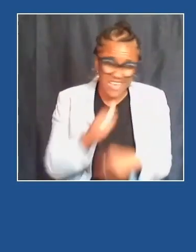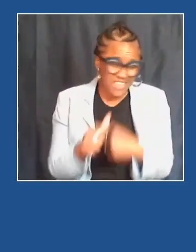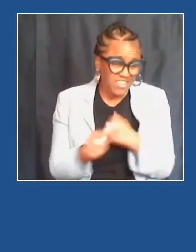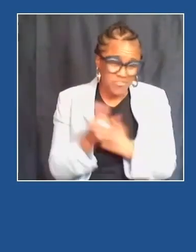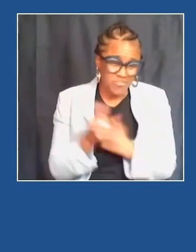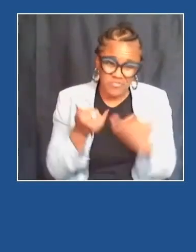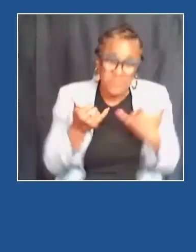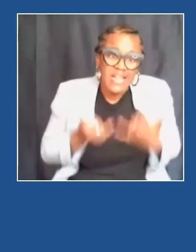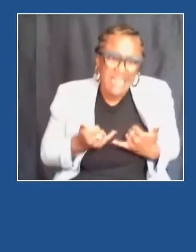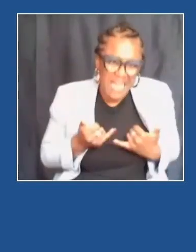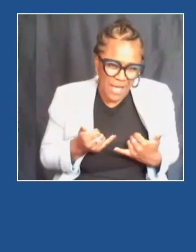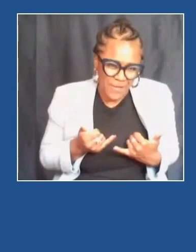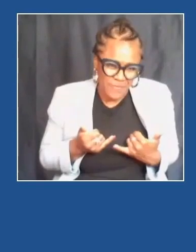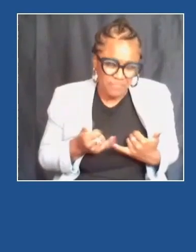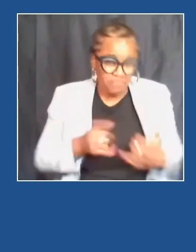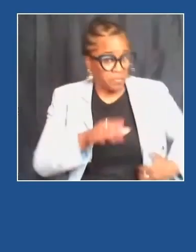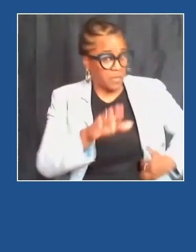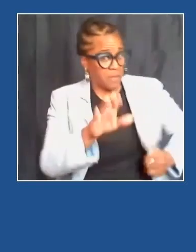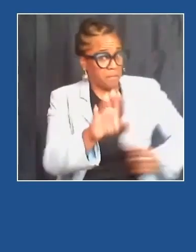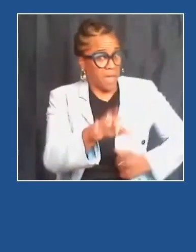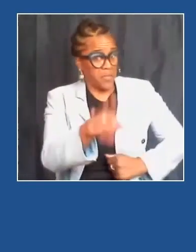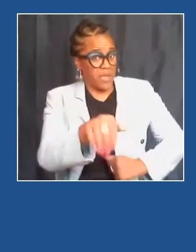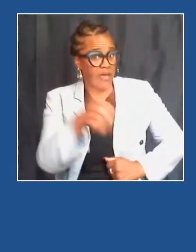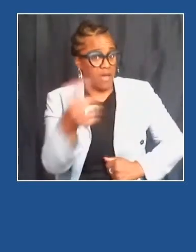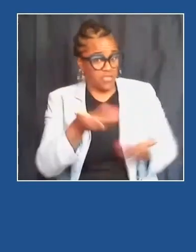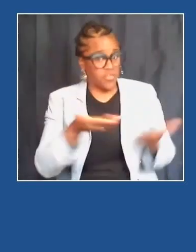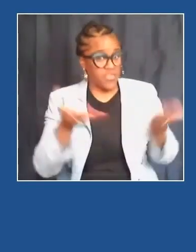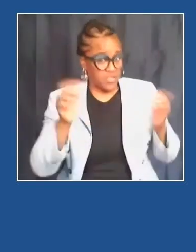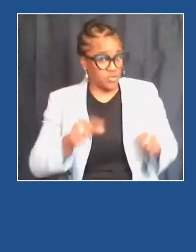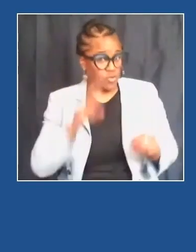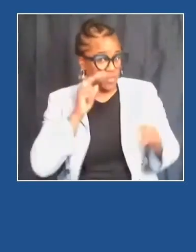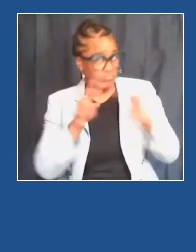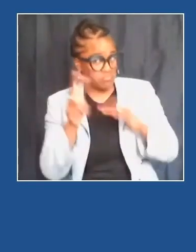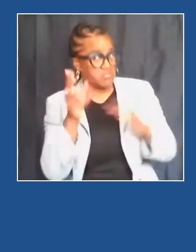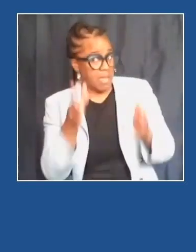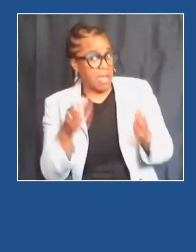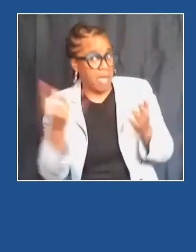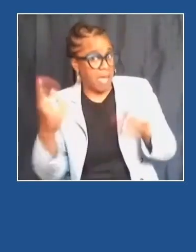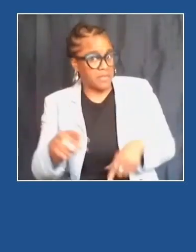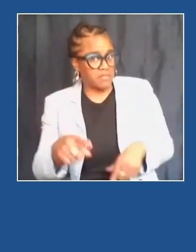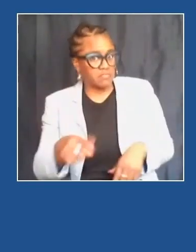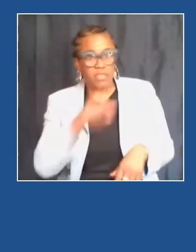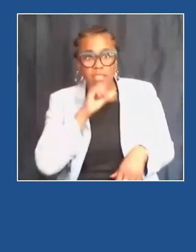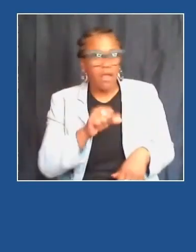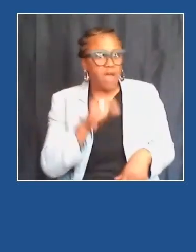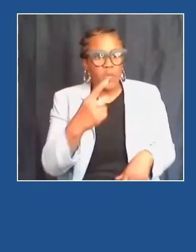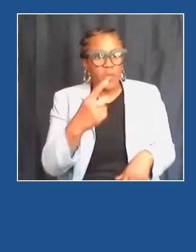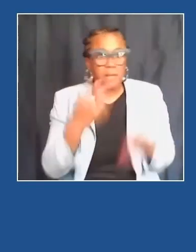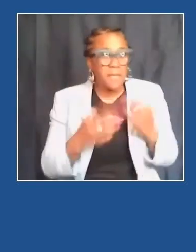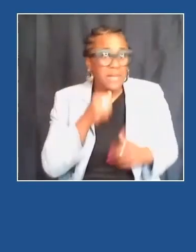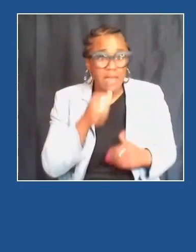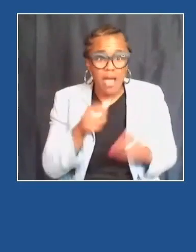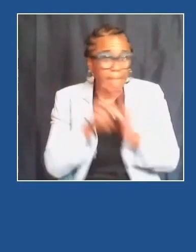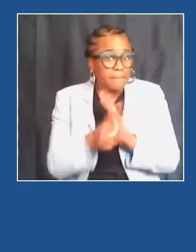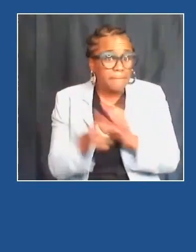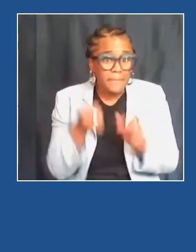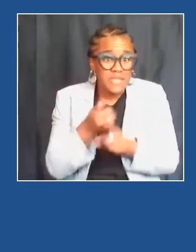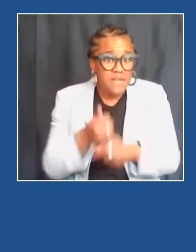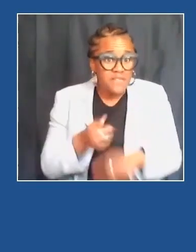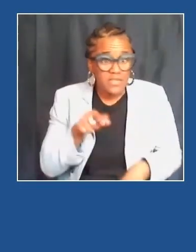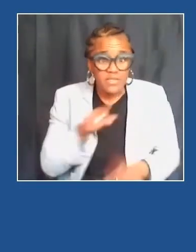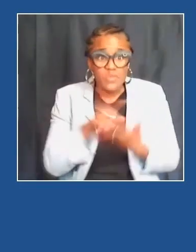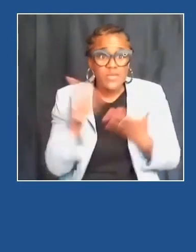right now. By the way, other things could happen in the future too. Like your loved one might not make a suicide attempt this